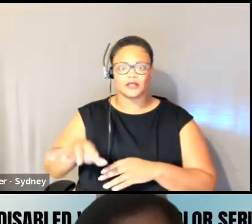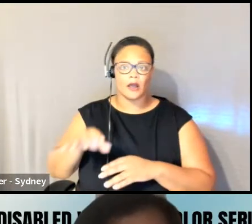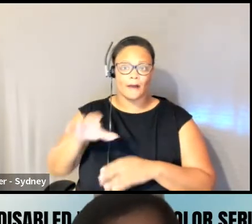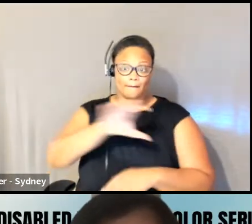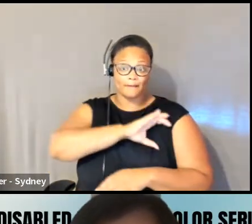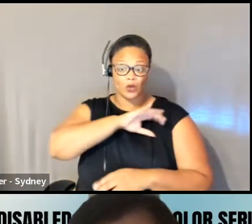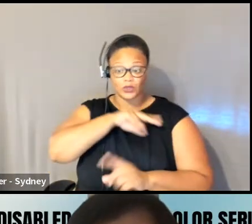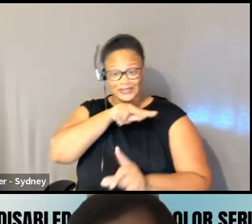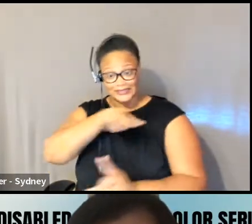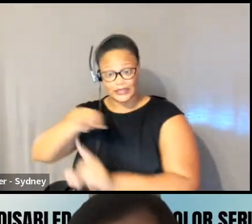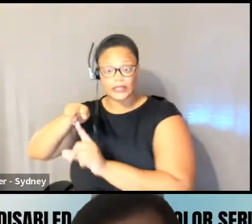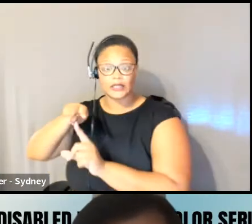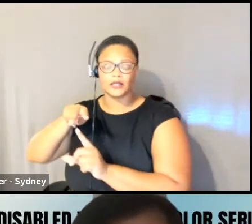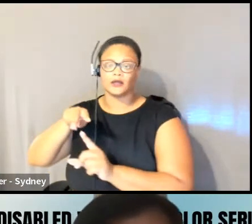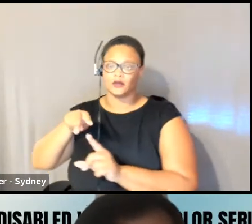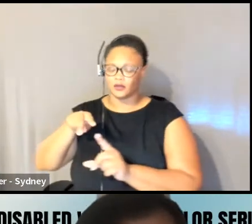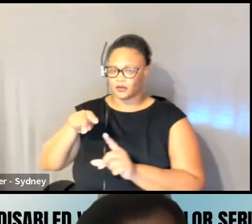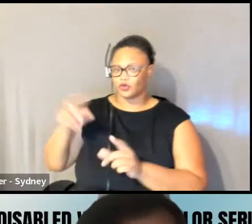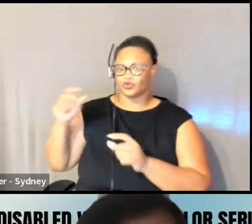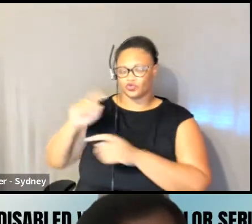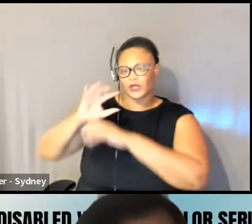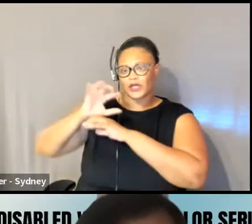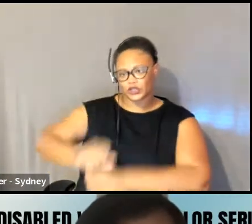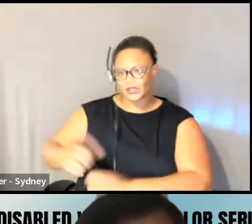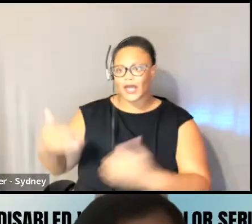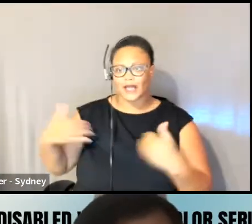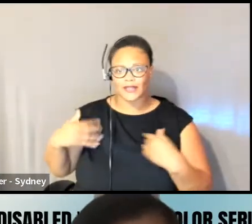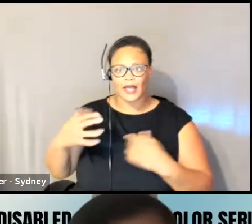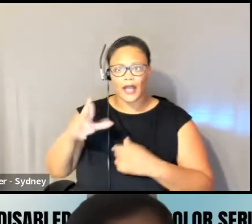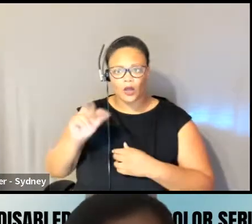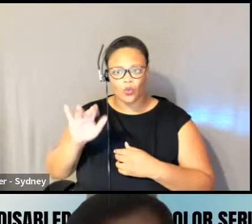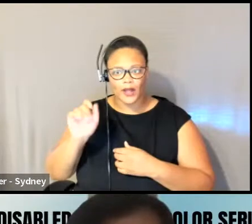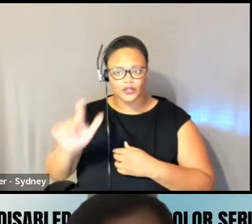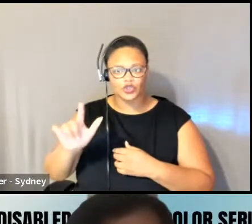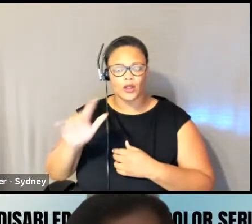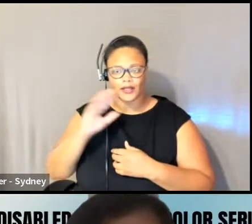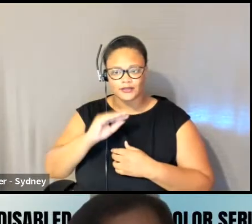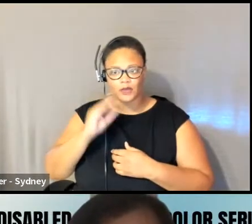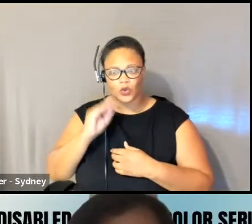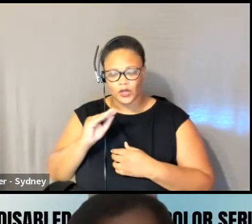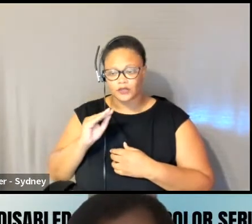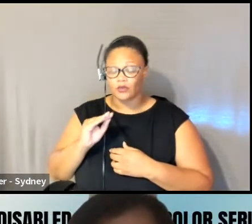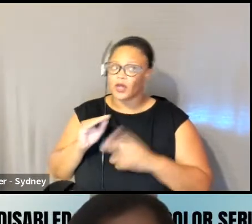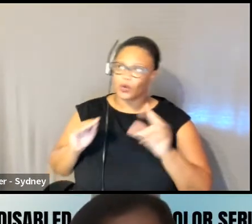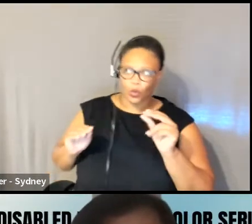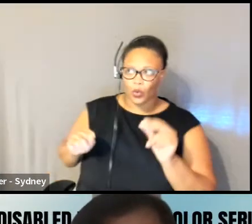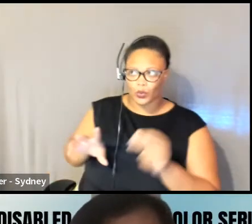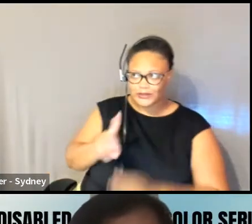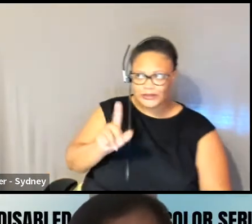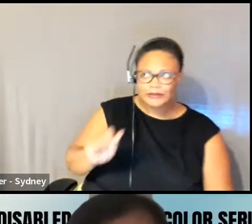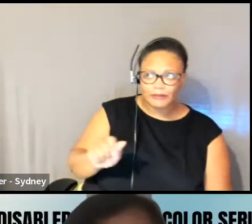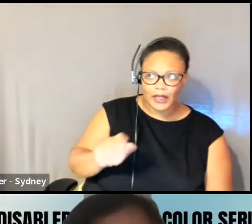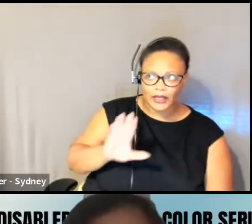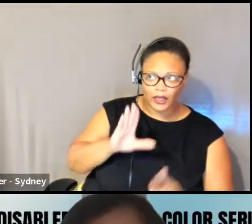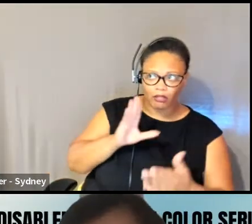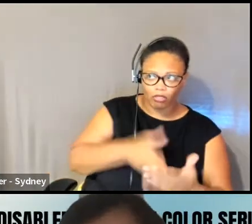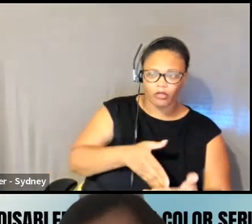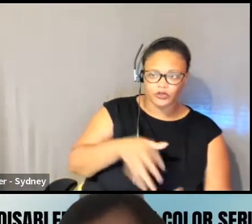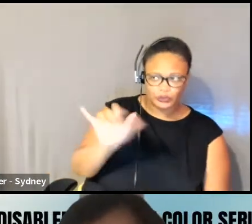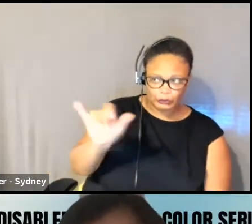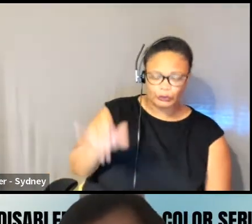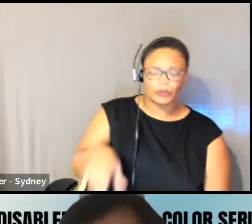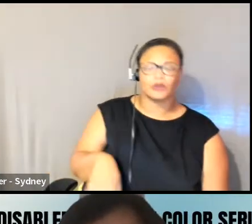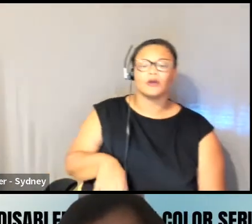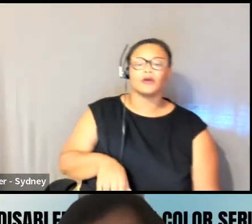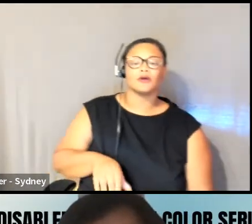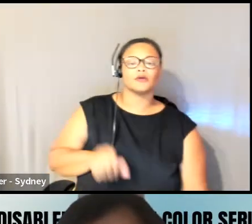had very much a racialized experience. And we're being able to say, no, this is disability too. So I think